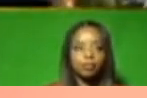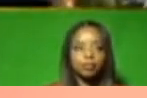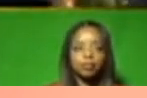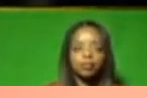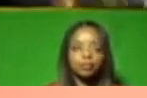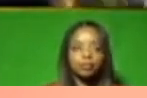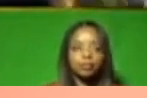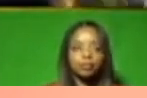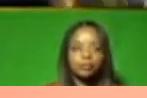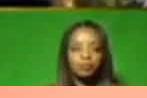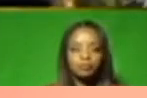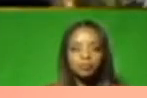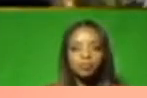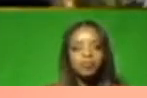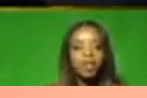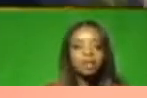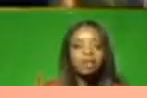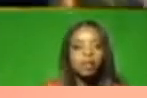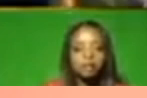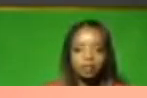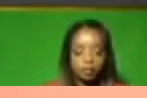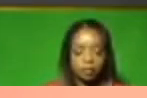Speaker of the National Assembly,